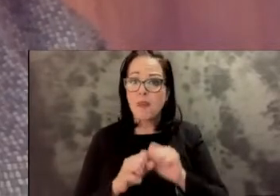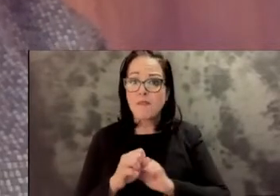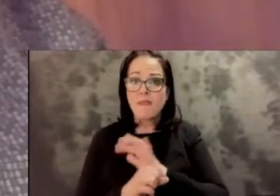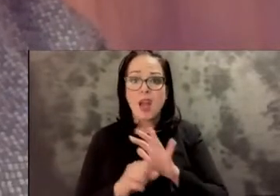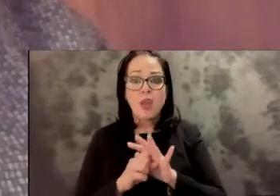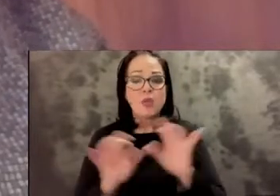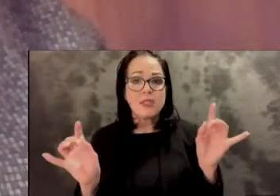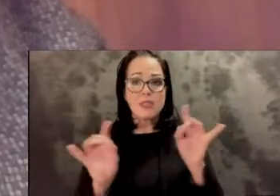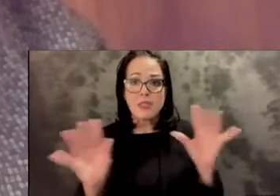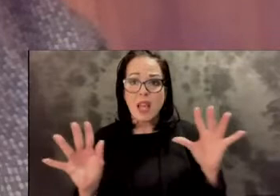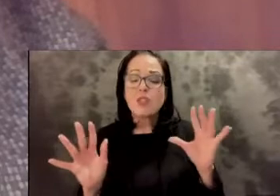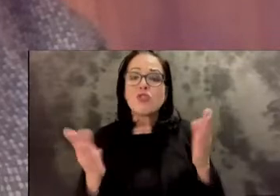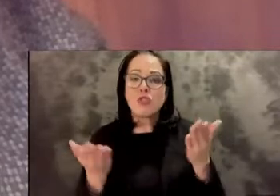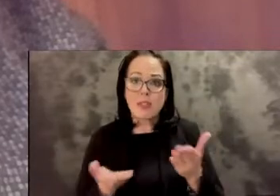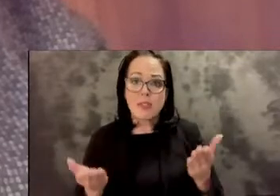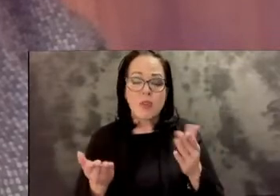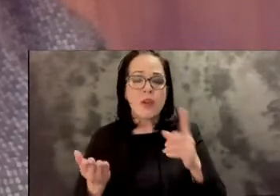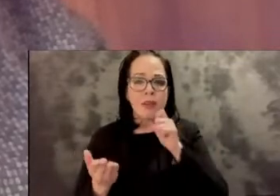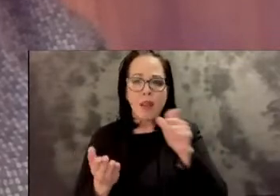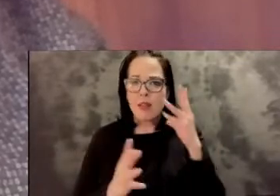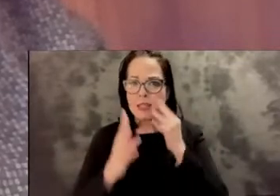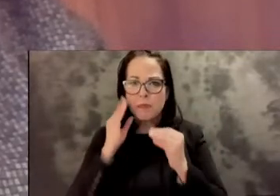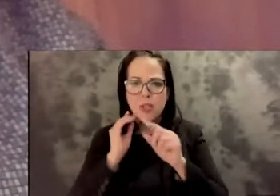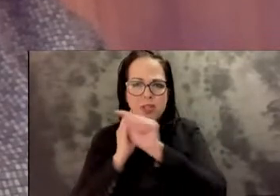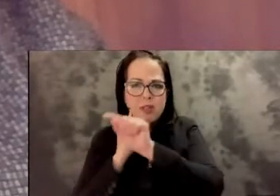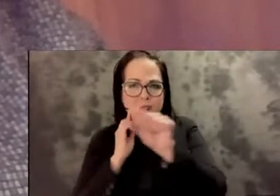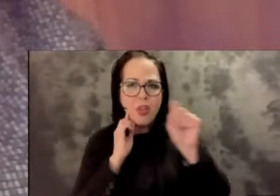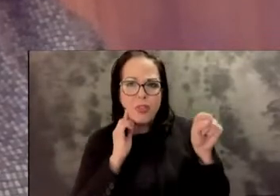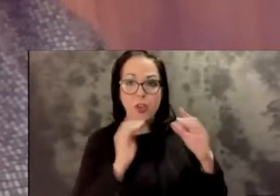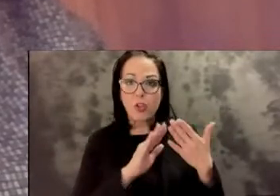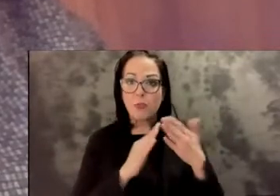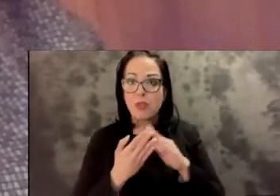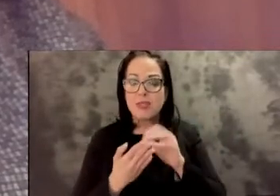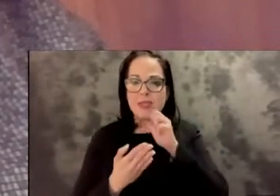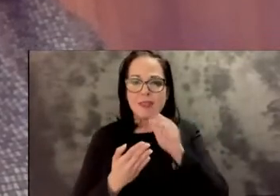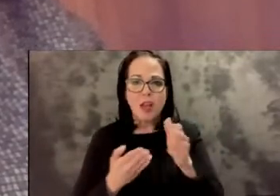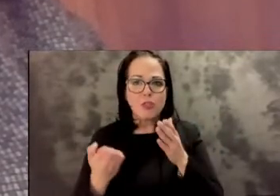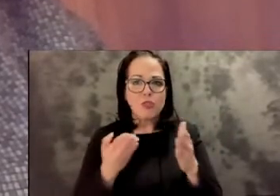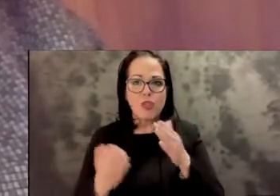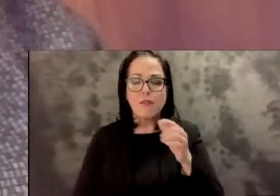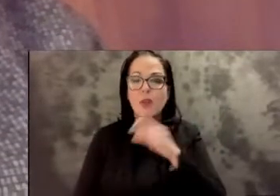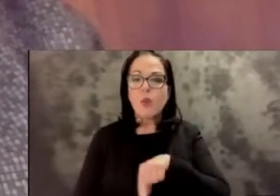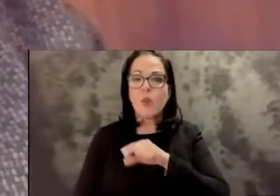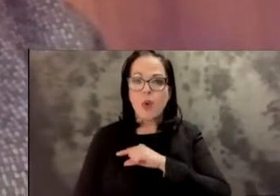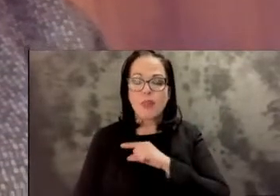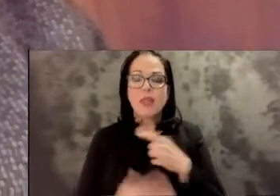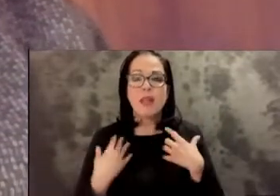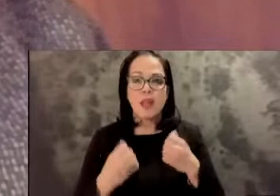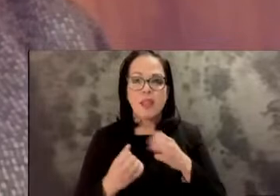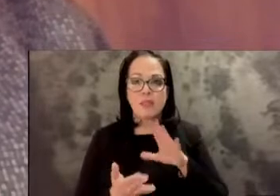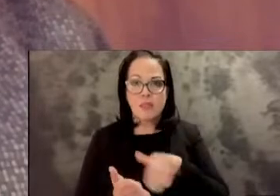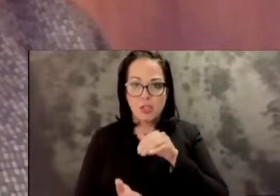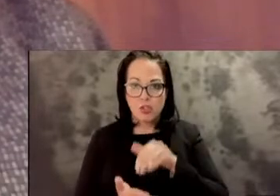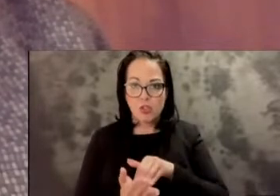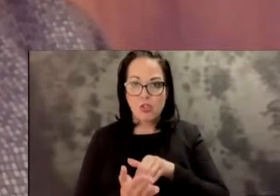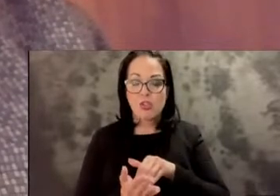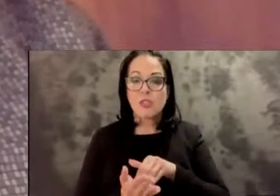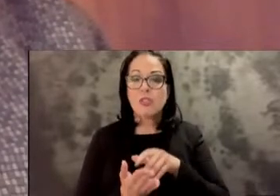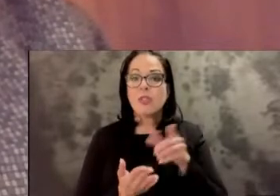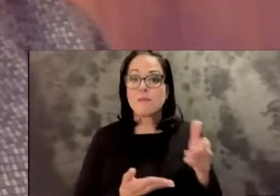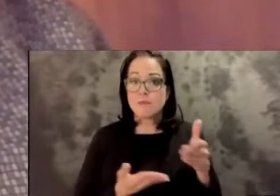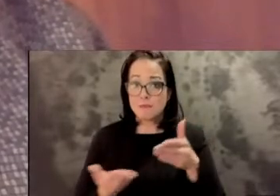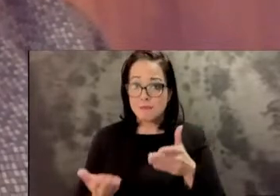disaster, which is not experienced in other communities not served by federally qualified health centers. The